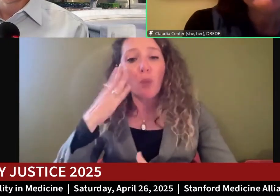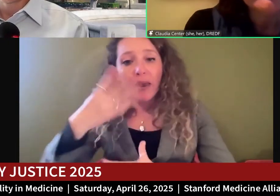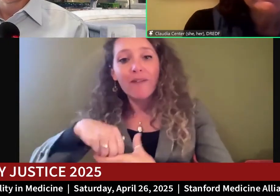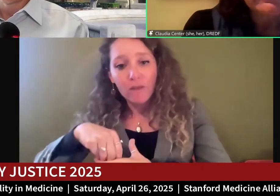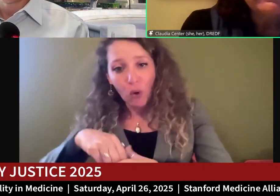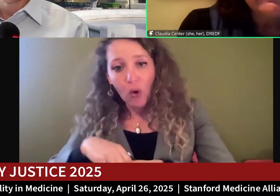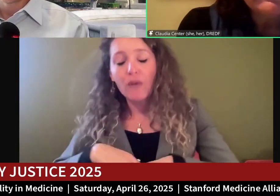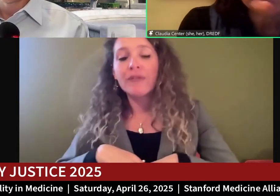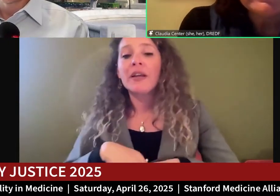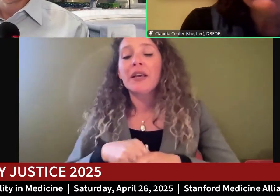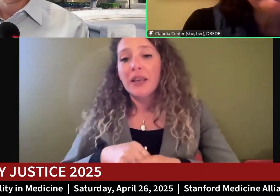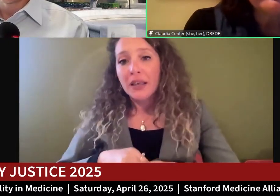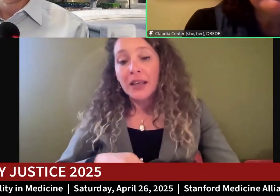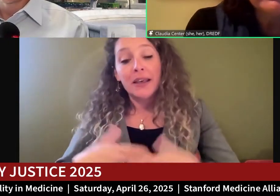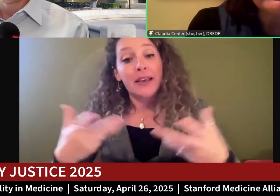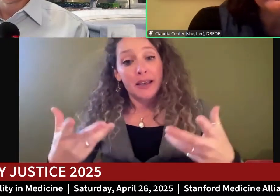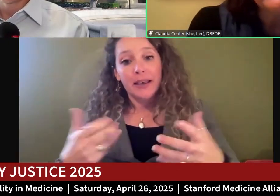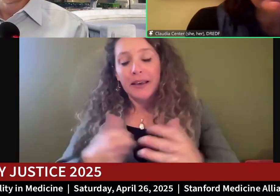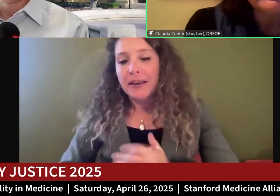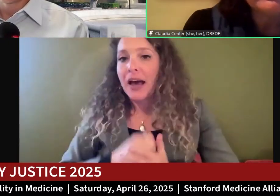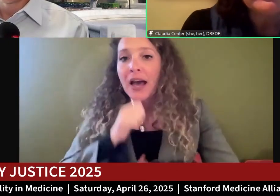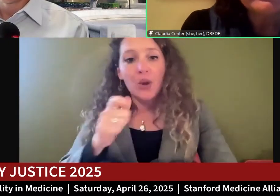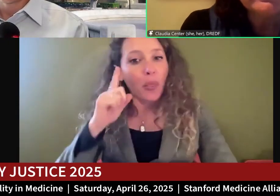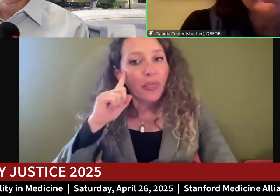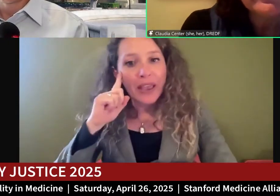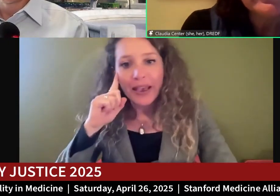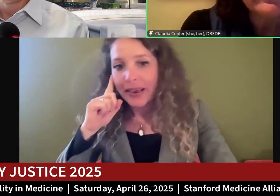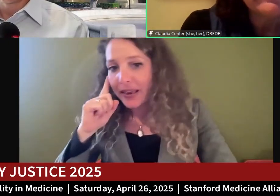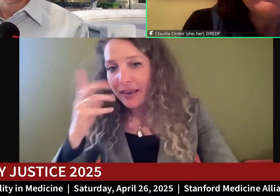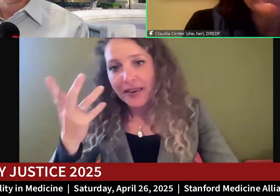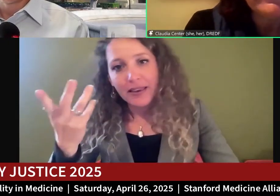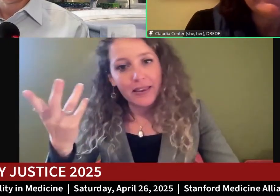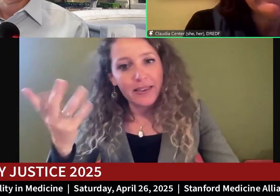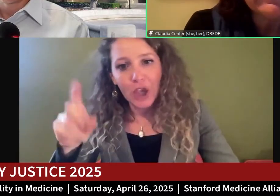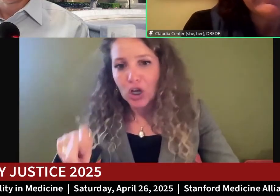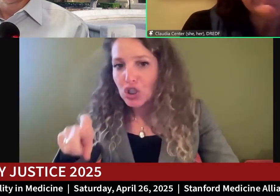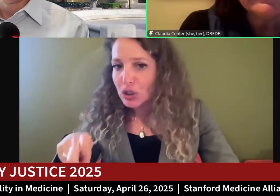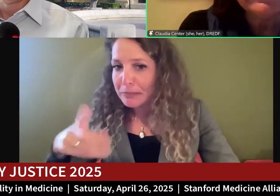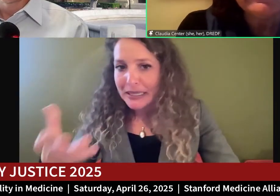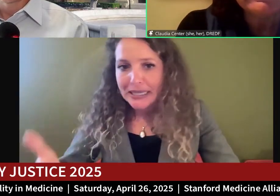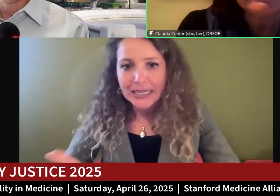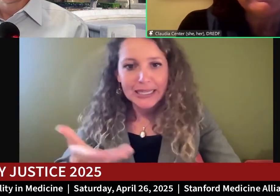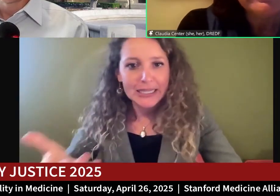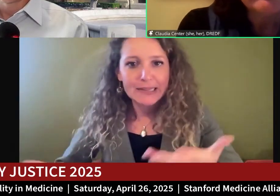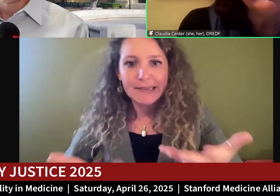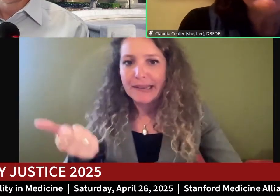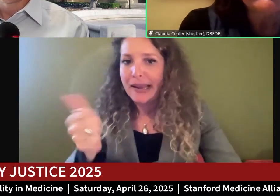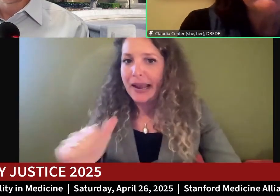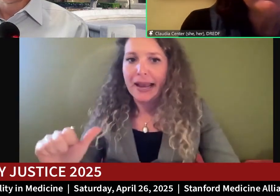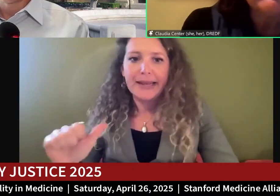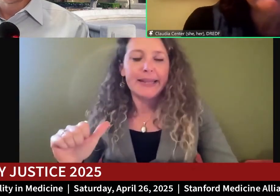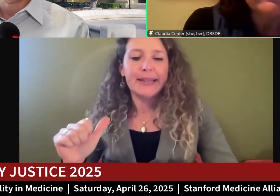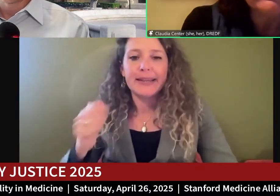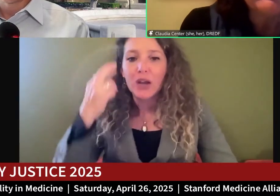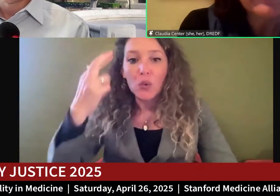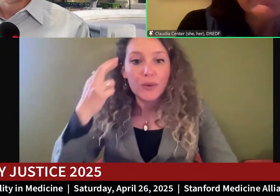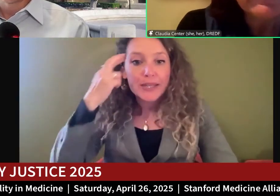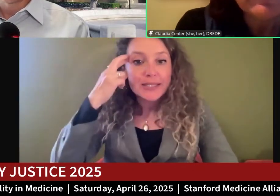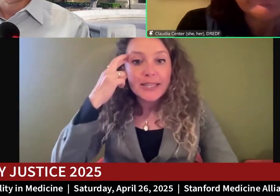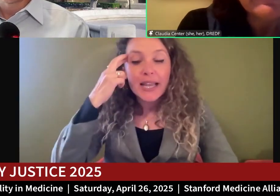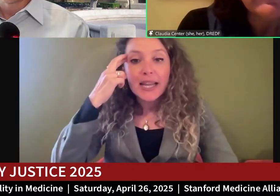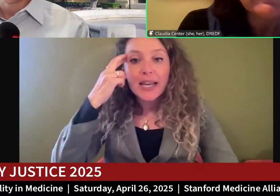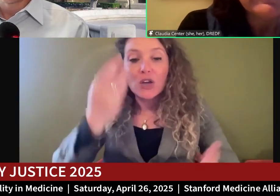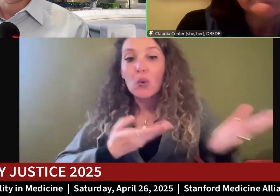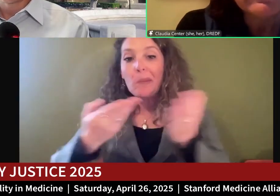this. Yeah, I don't think that there should be any reason to